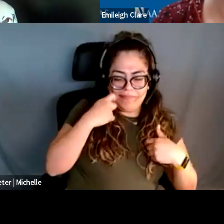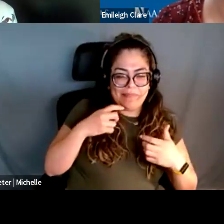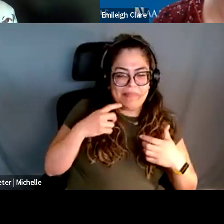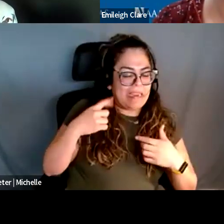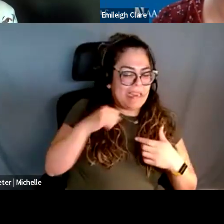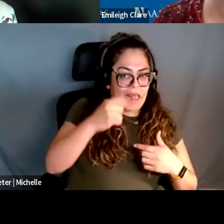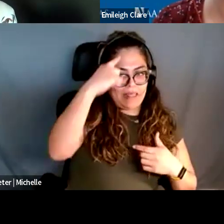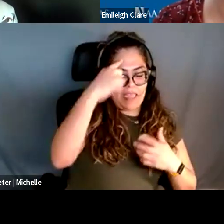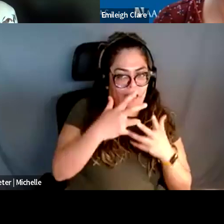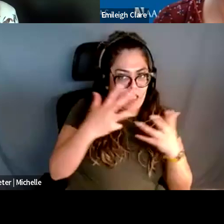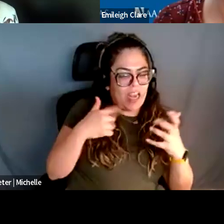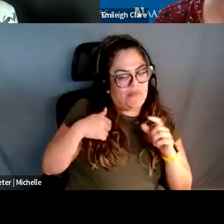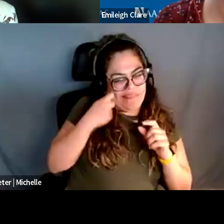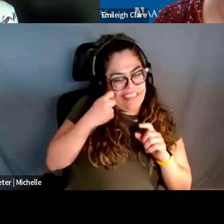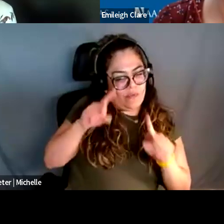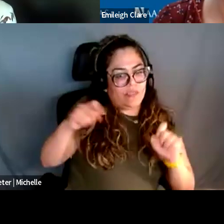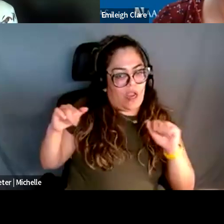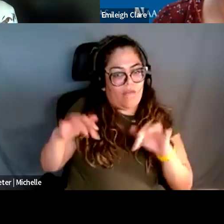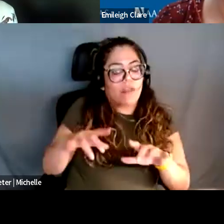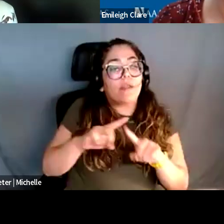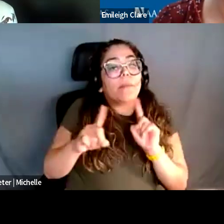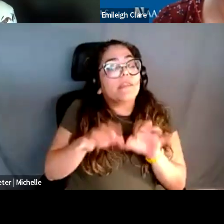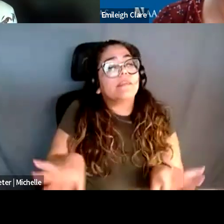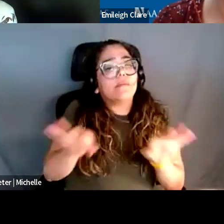much was that it's incredibly important to build